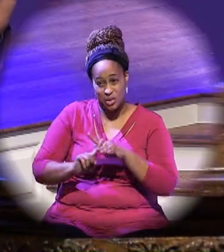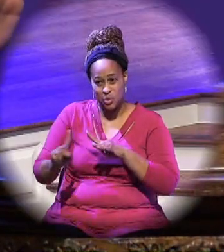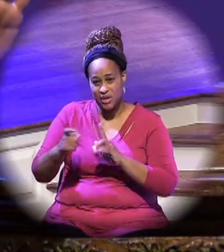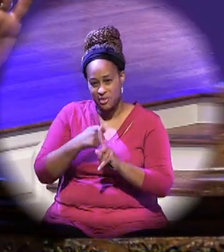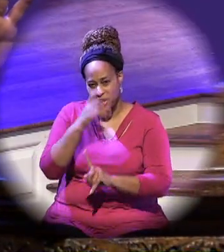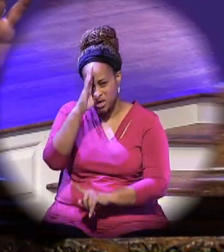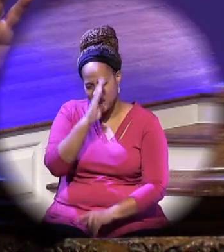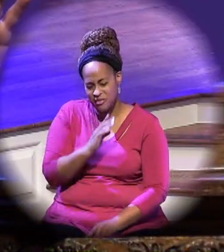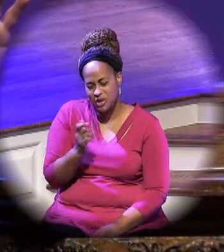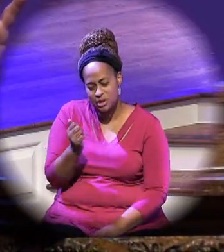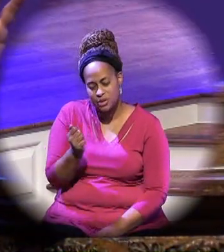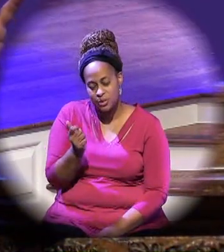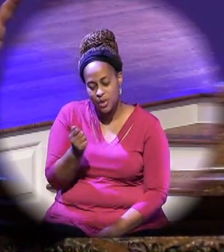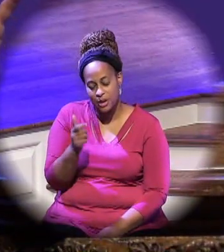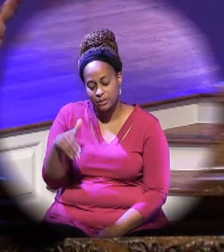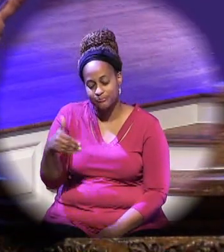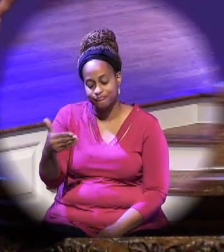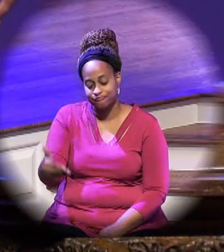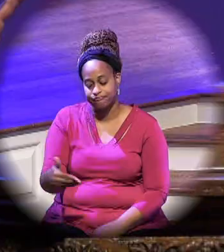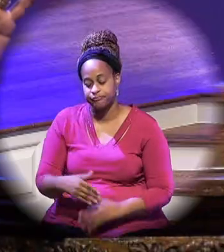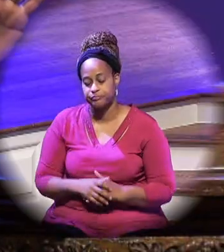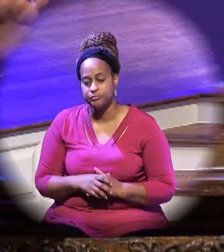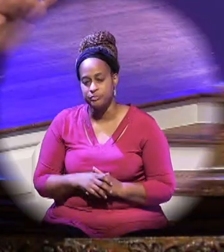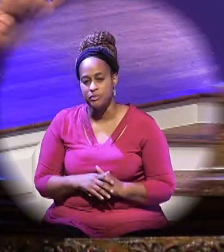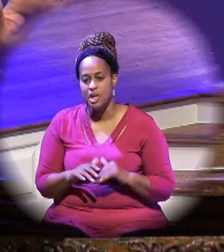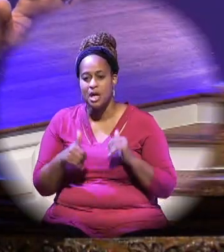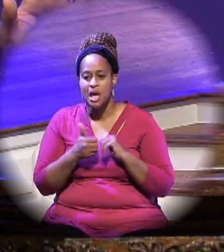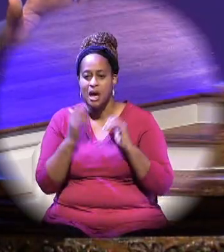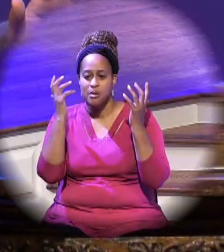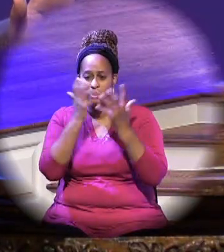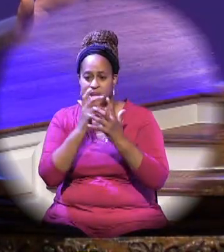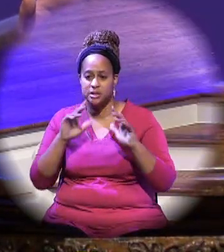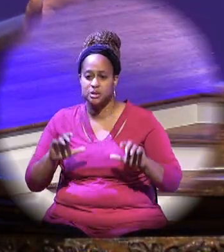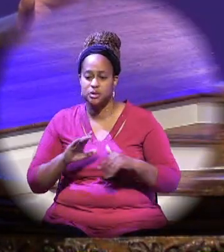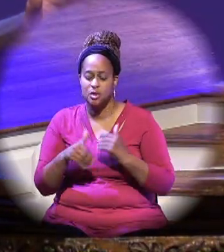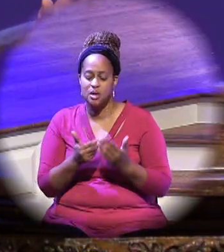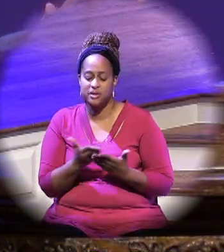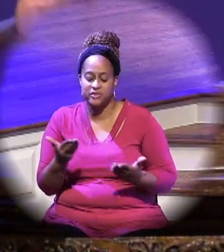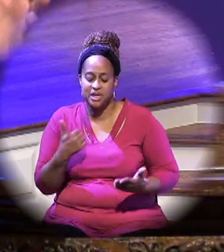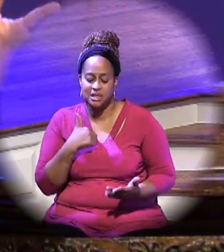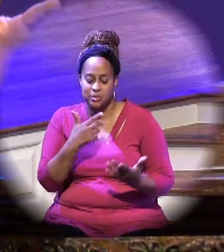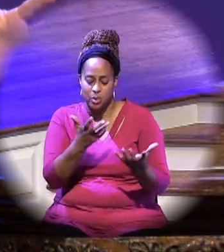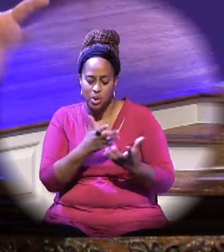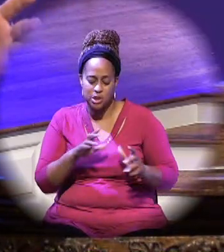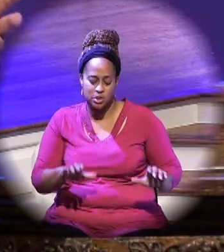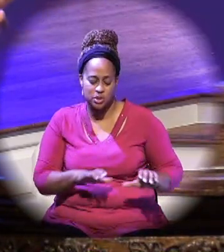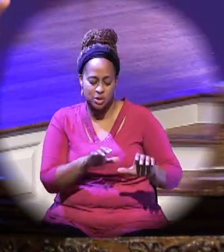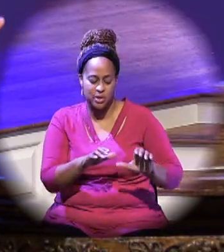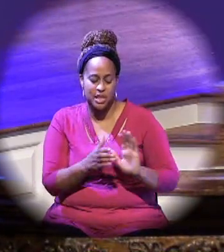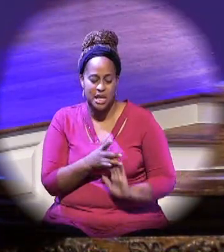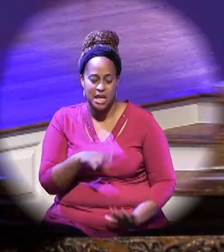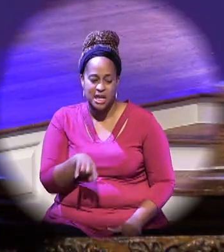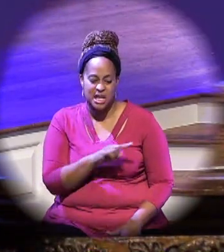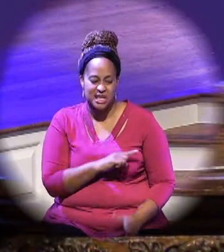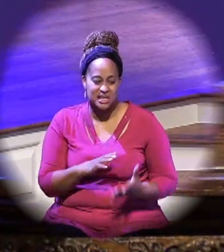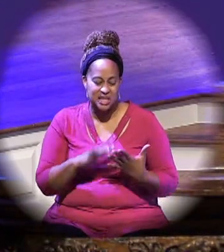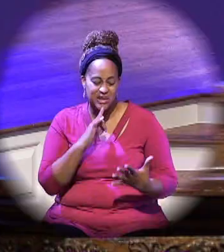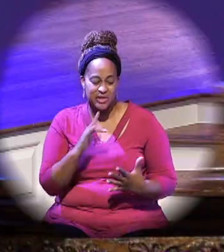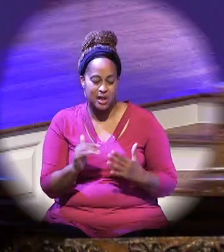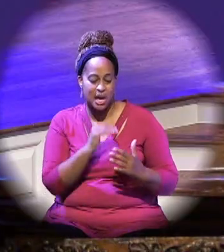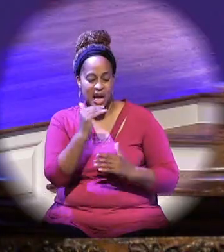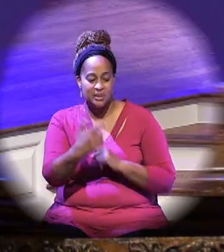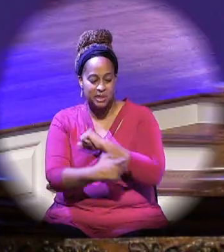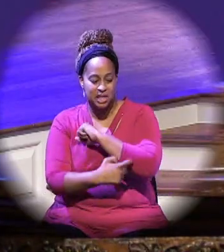a little while, I would be able to do all the things that I wanted to do. It's the height of really temptation in almost